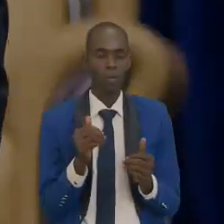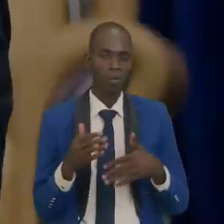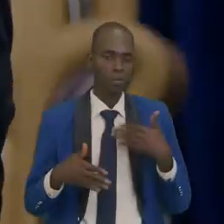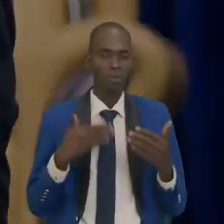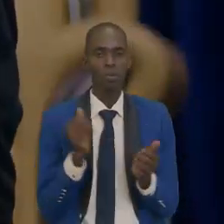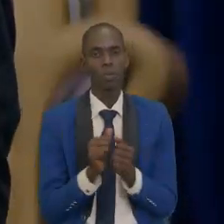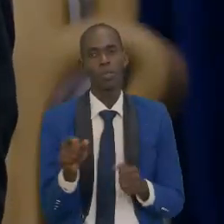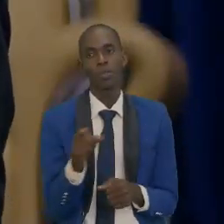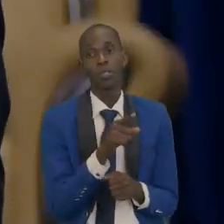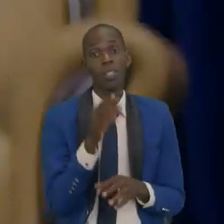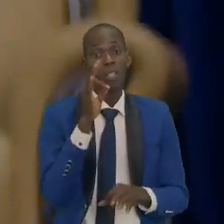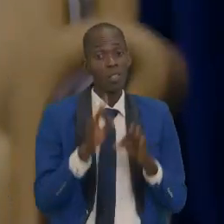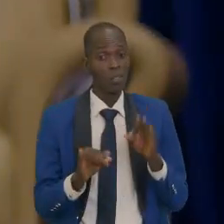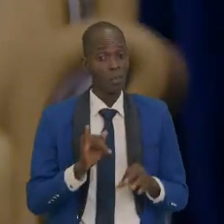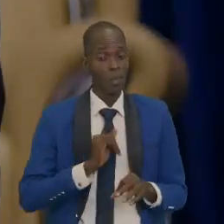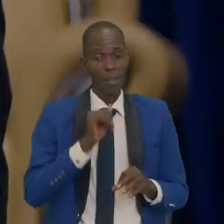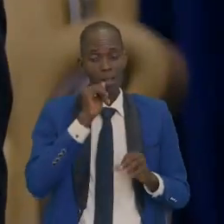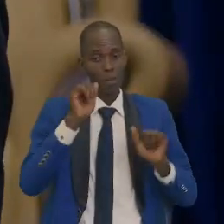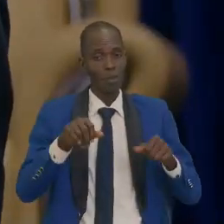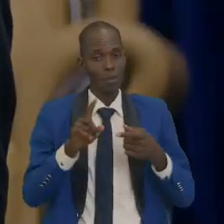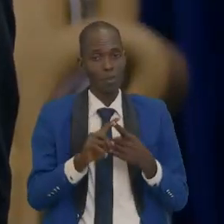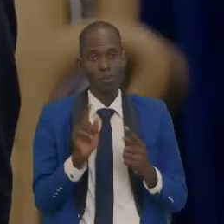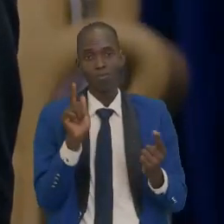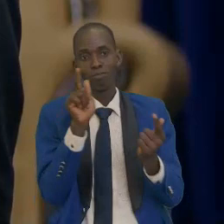if I were to come to you there